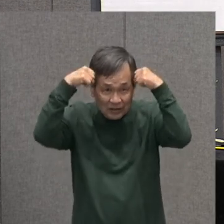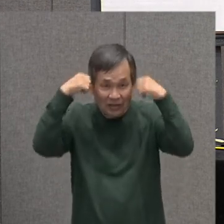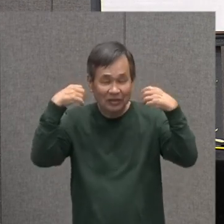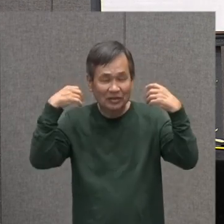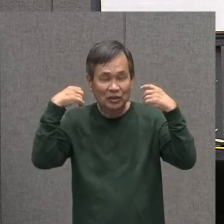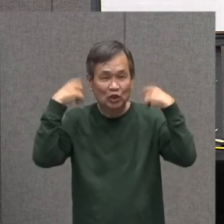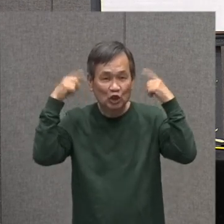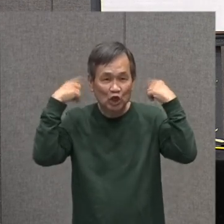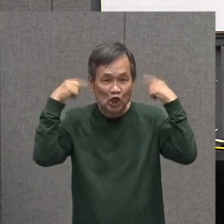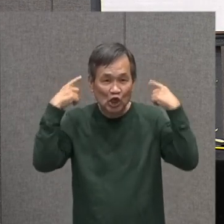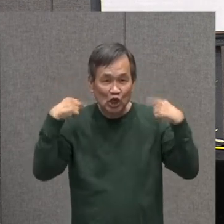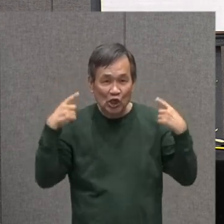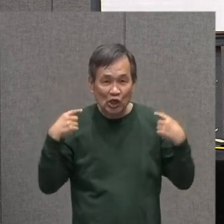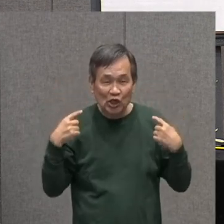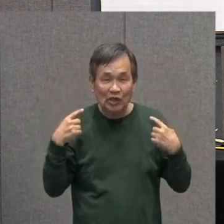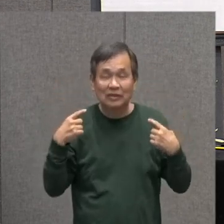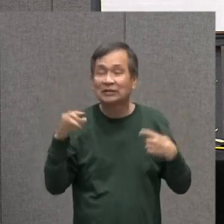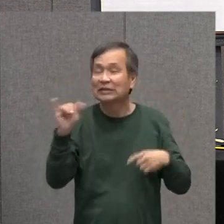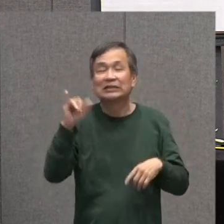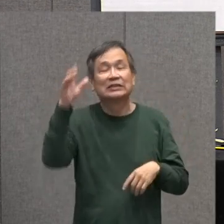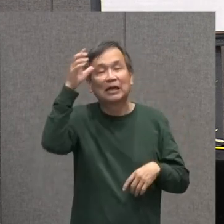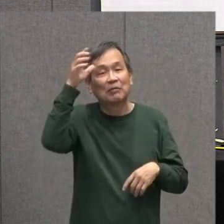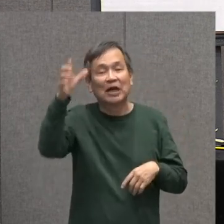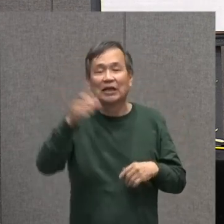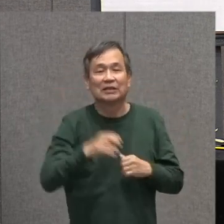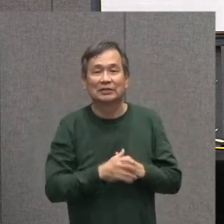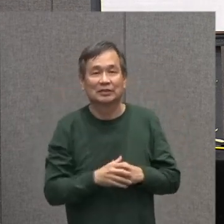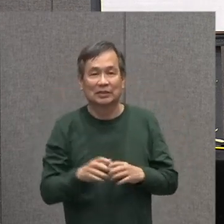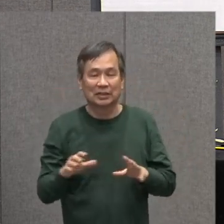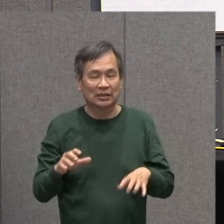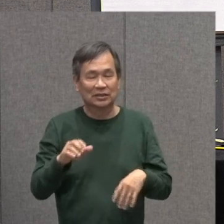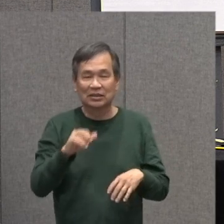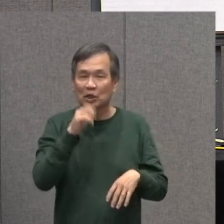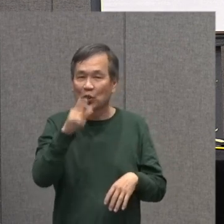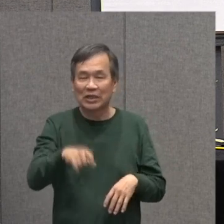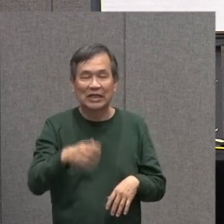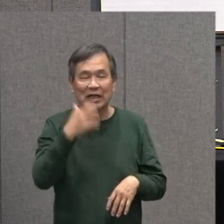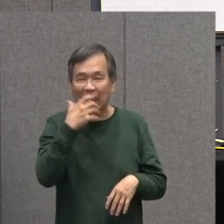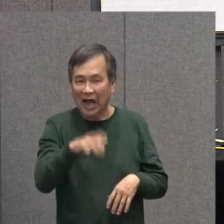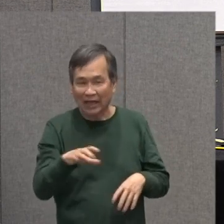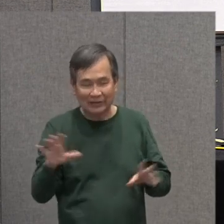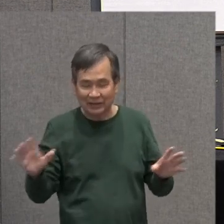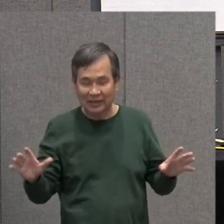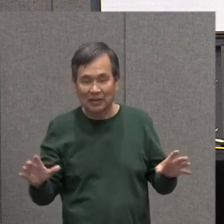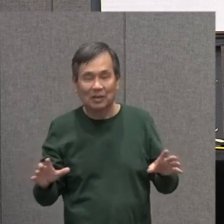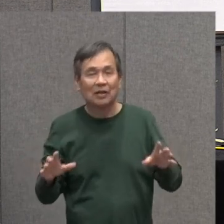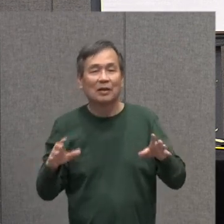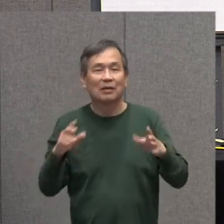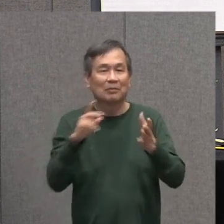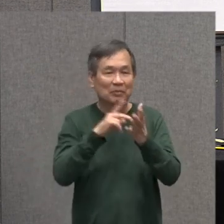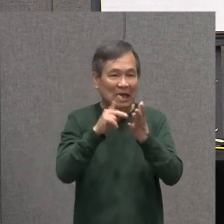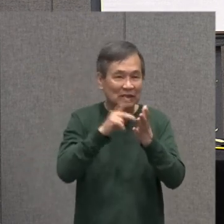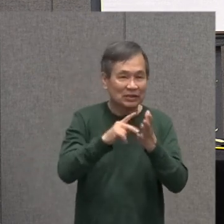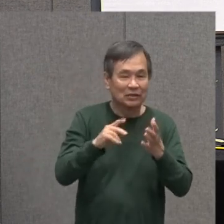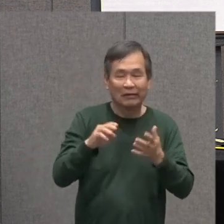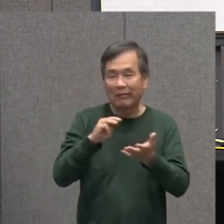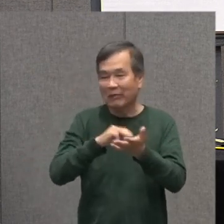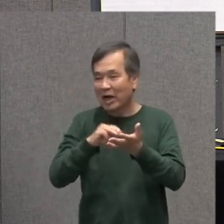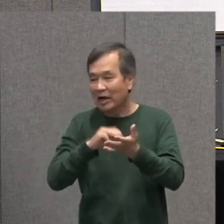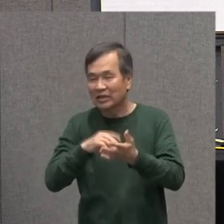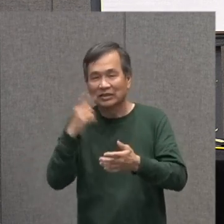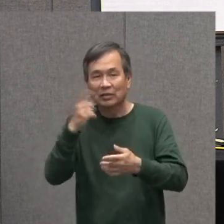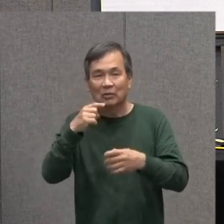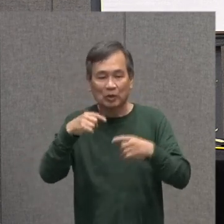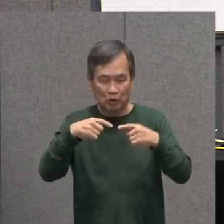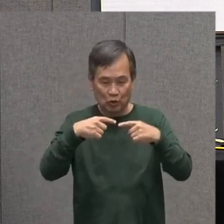Not very well. This is the same concept, except we're not going to be using a hot curling iron. We're just going to be using a pencil or a pen or a marker. Okay?